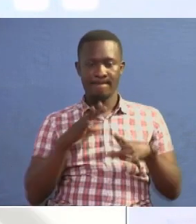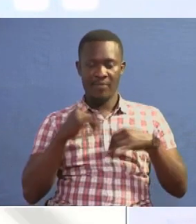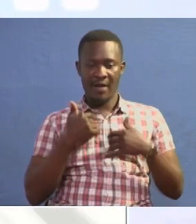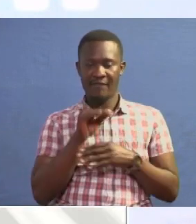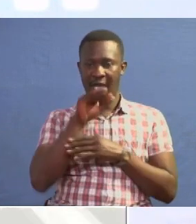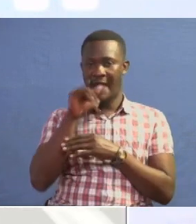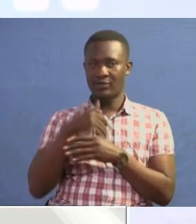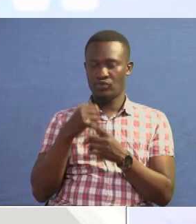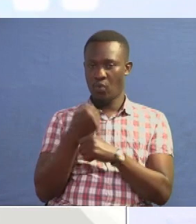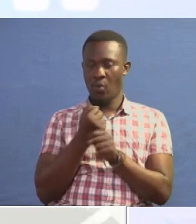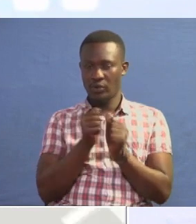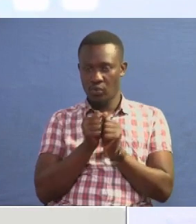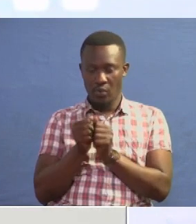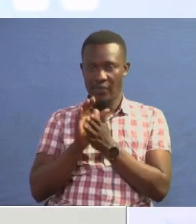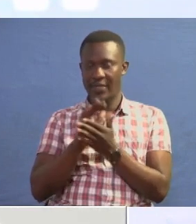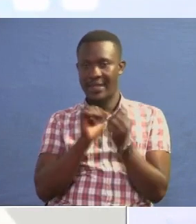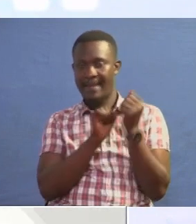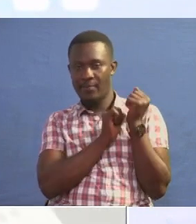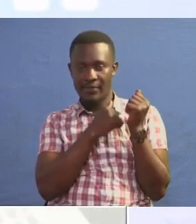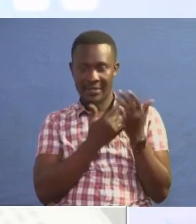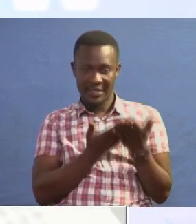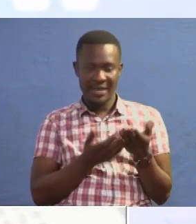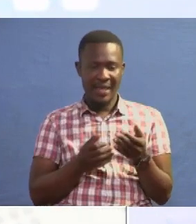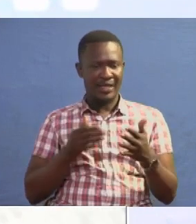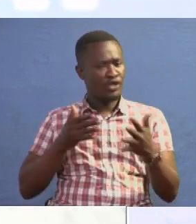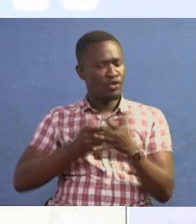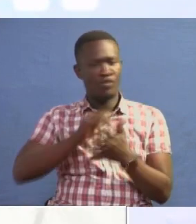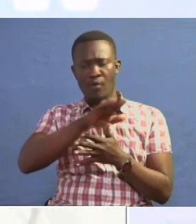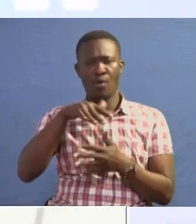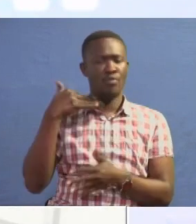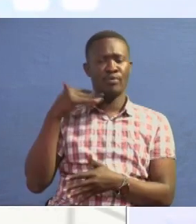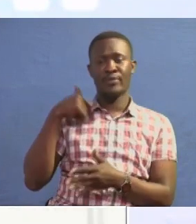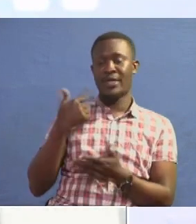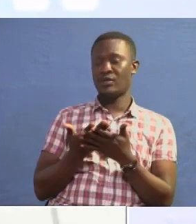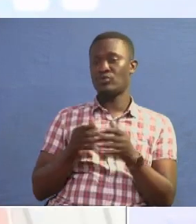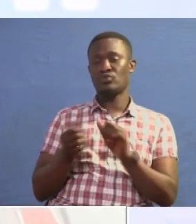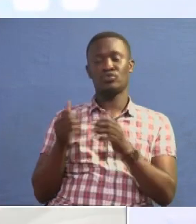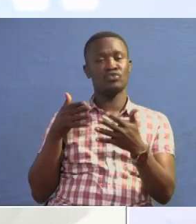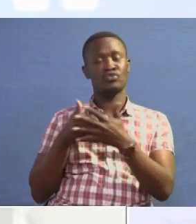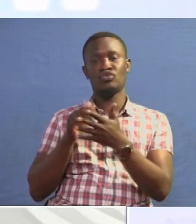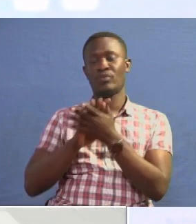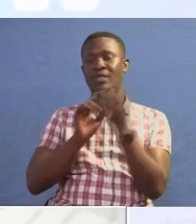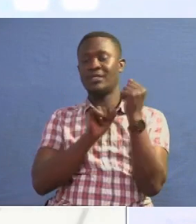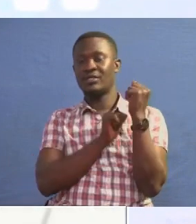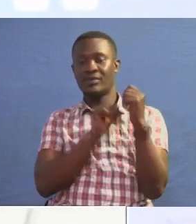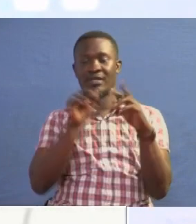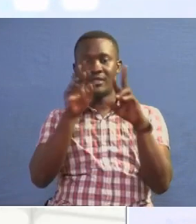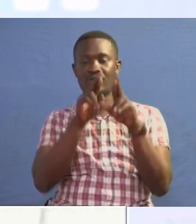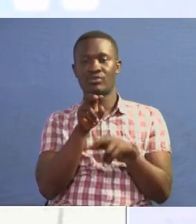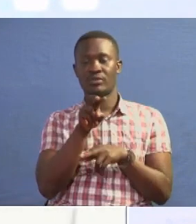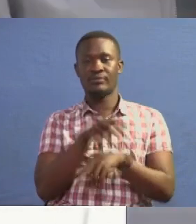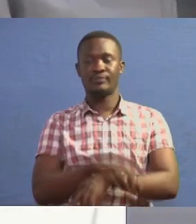personnel in Narok County in rooting out suspected criminals in a bid to combat the insecurity menace in the region. Take a